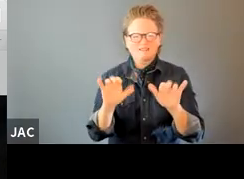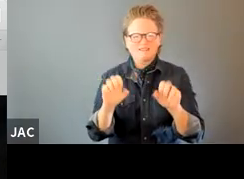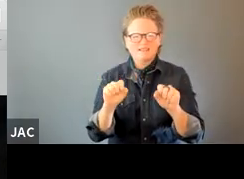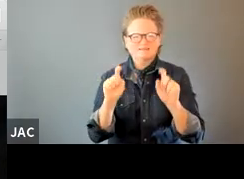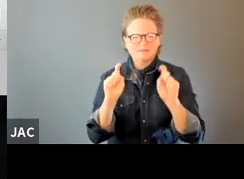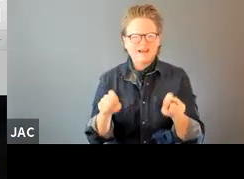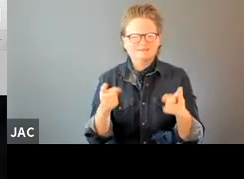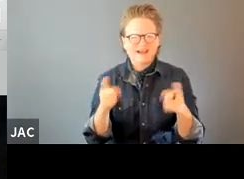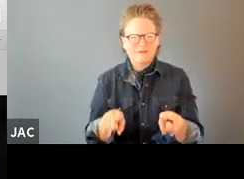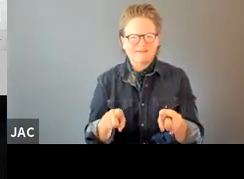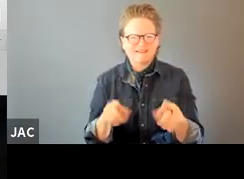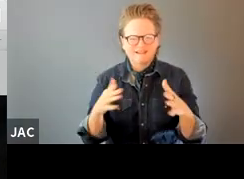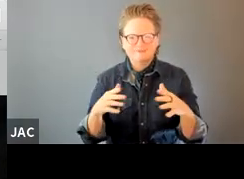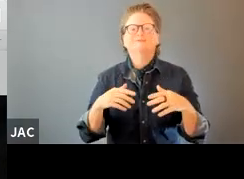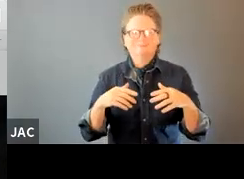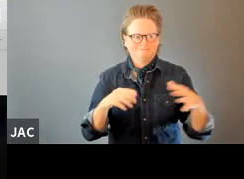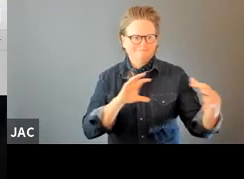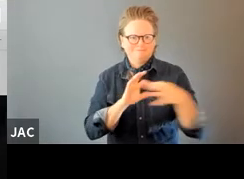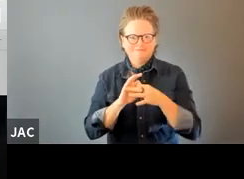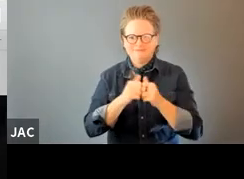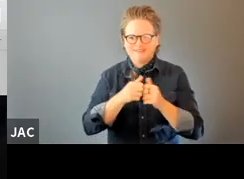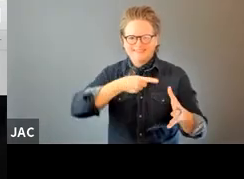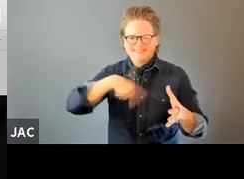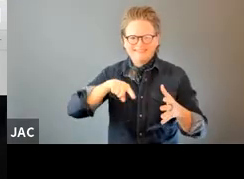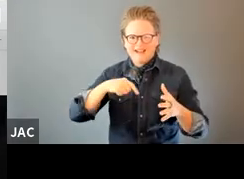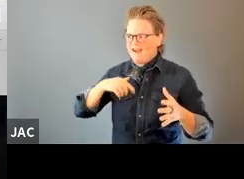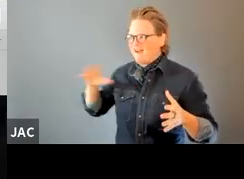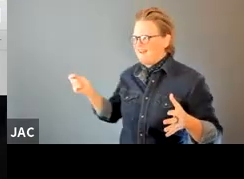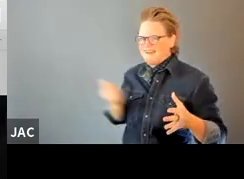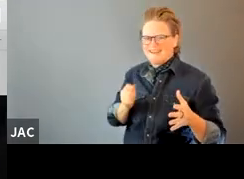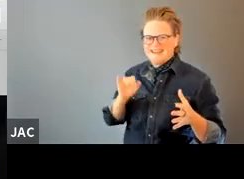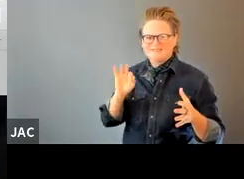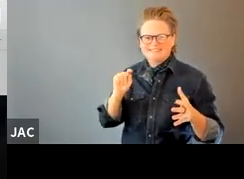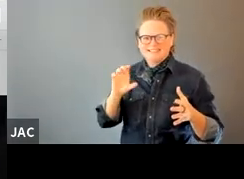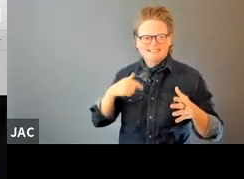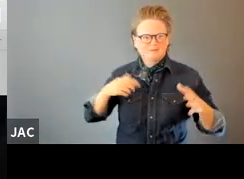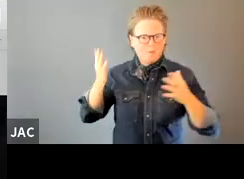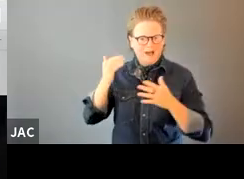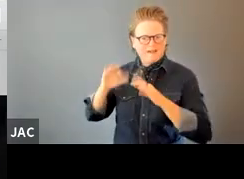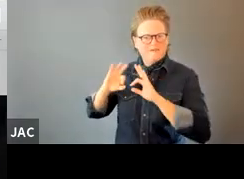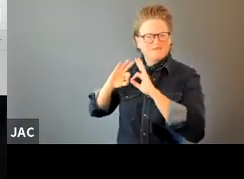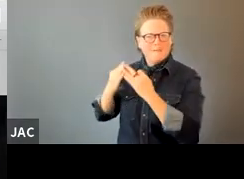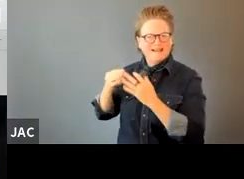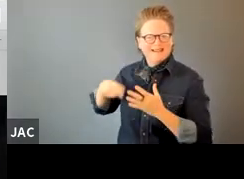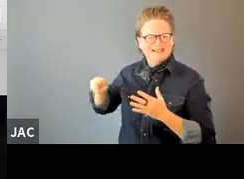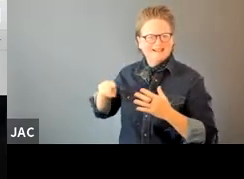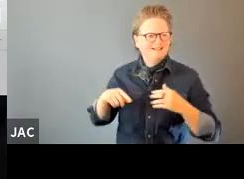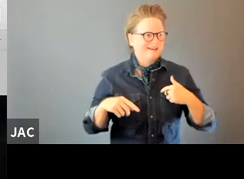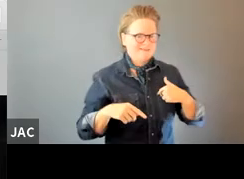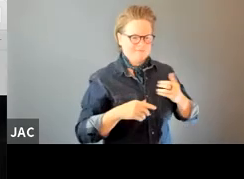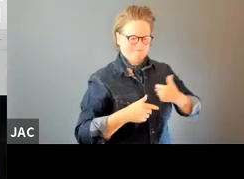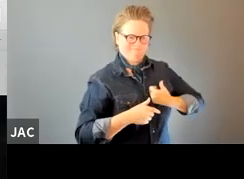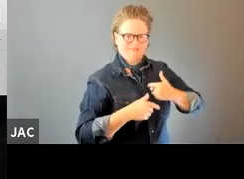are coming that we, all this information must happen. We need to have some kind of a town hall.